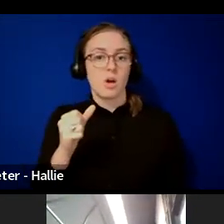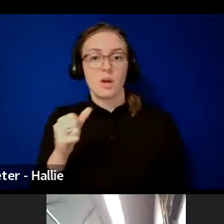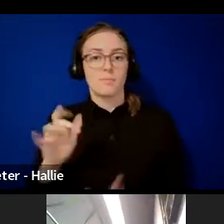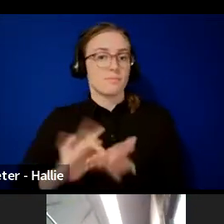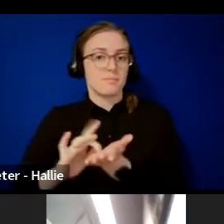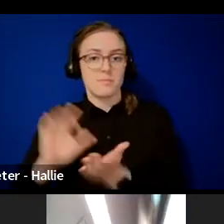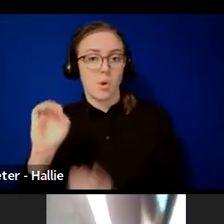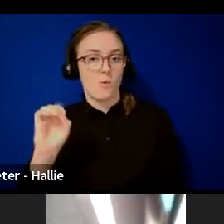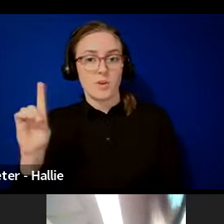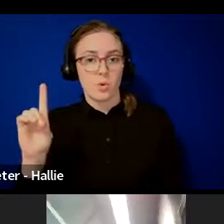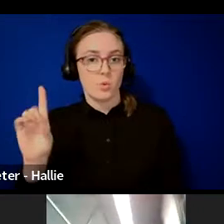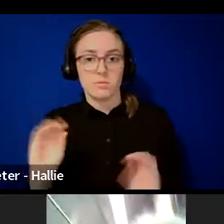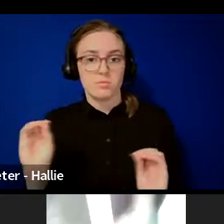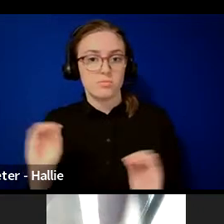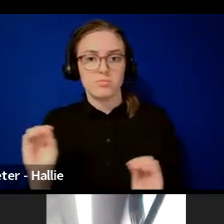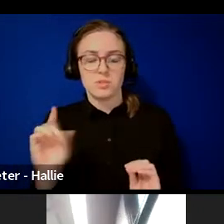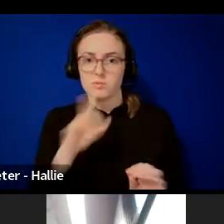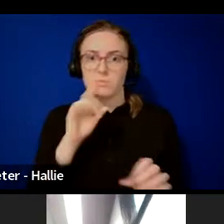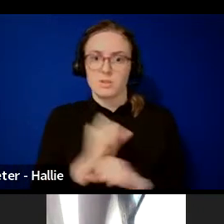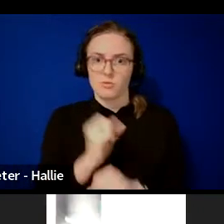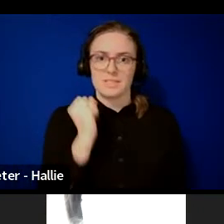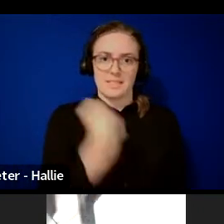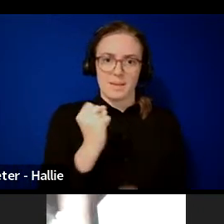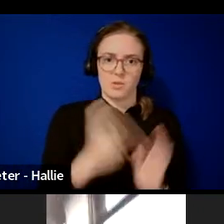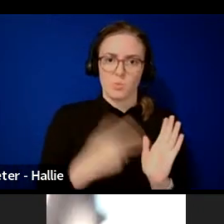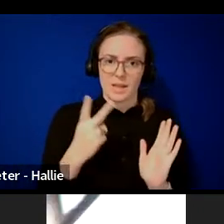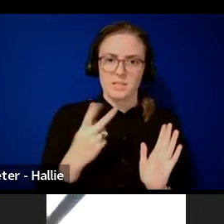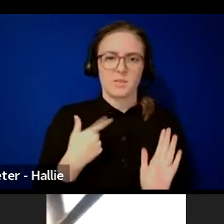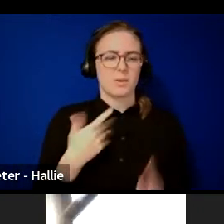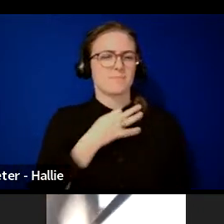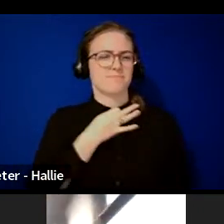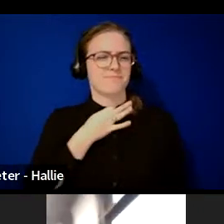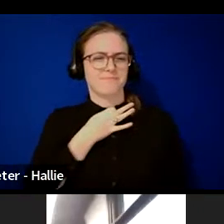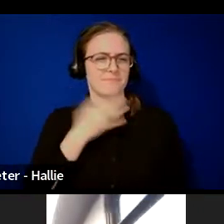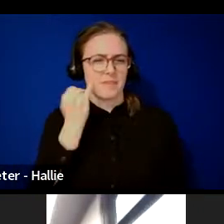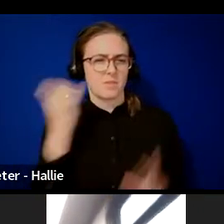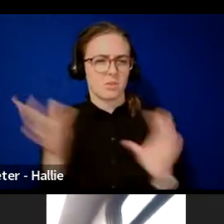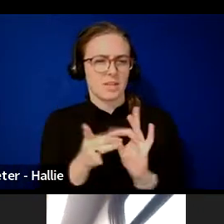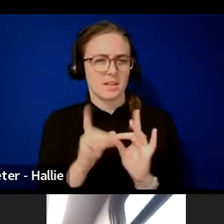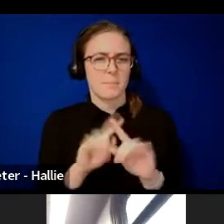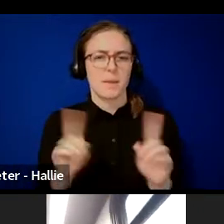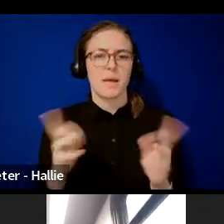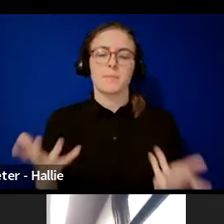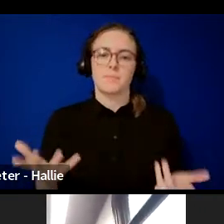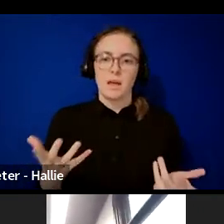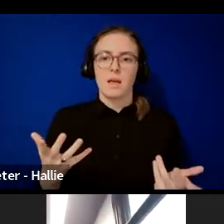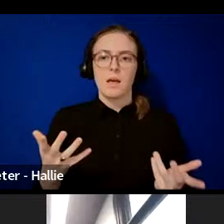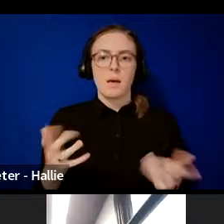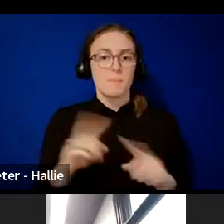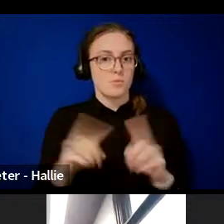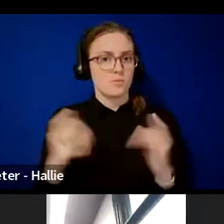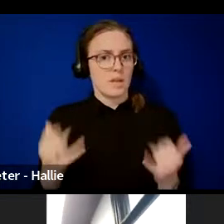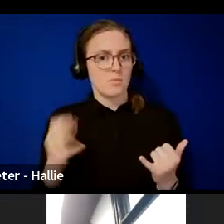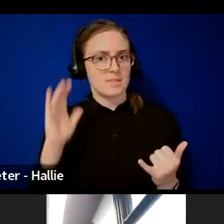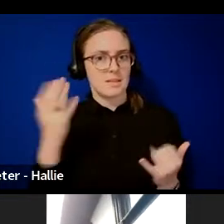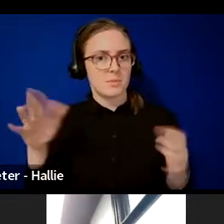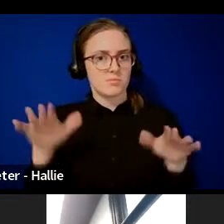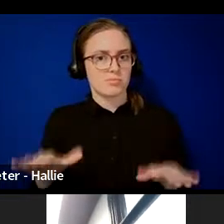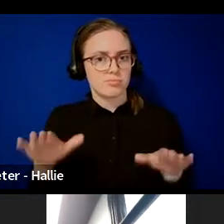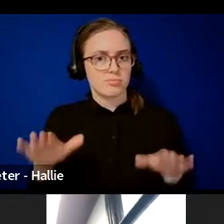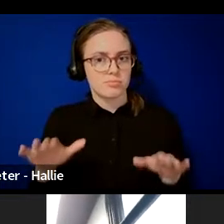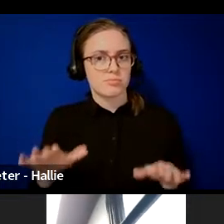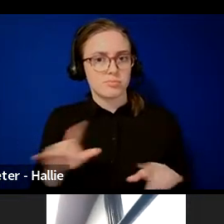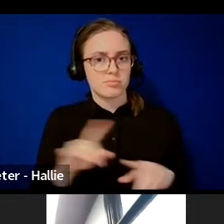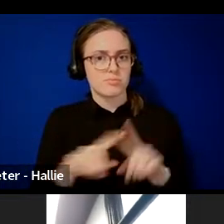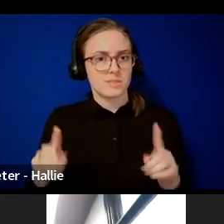stabbing. So that was my concern. Other than that, things have been semi-quiet and calm as of right now, but the summer's approaching, so I'm